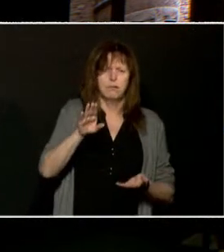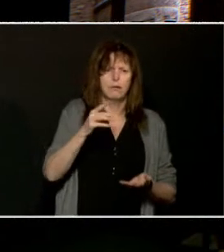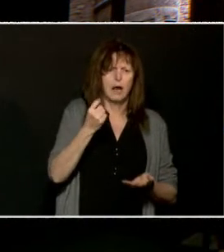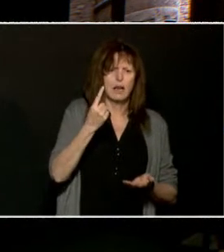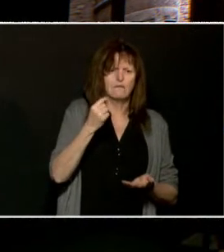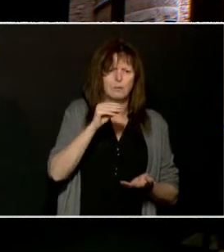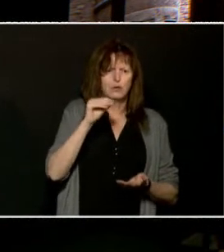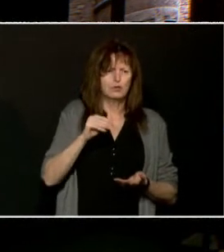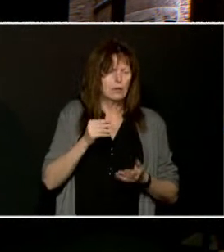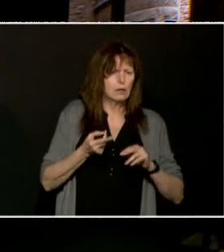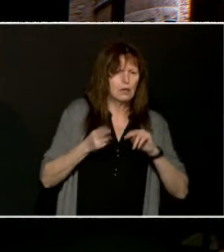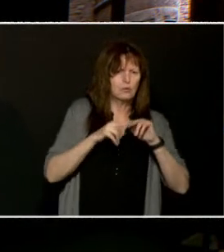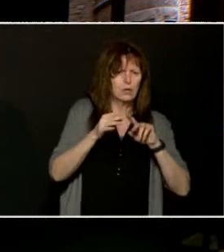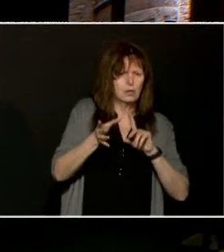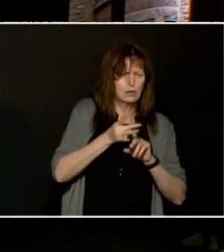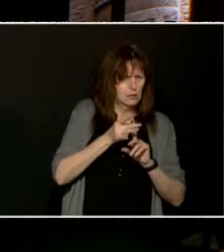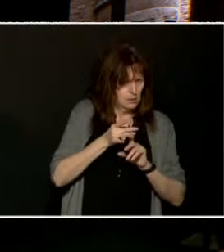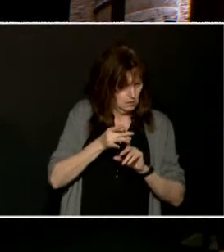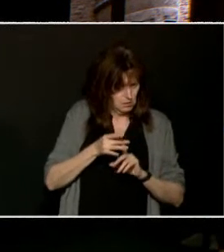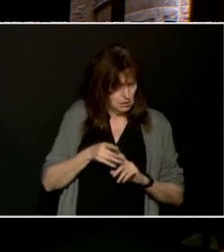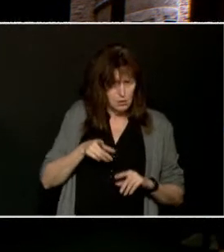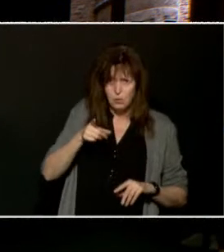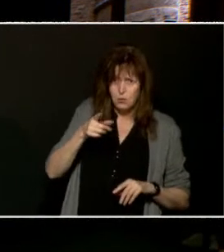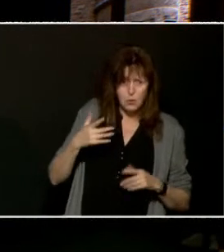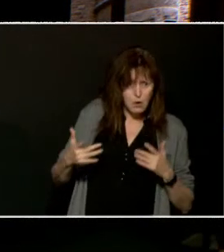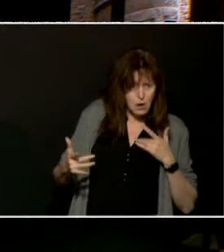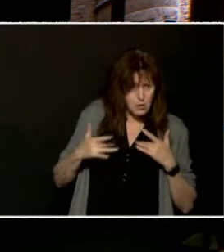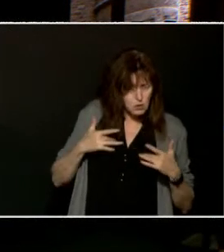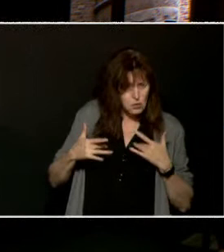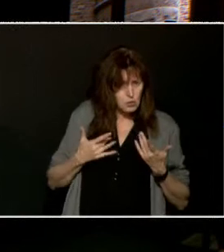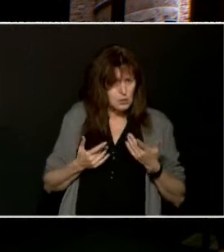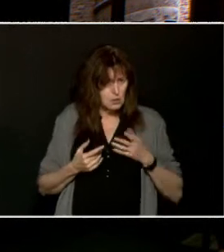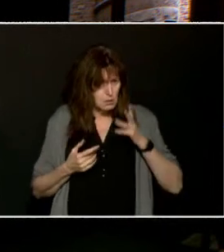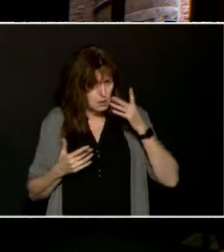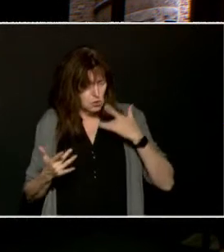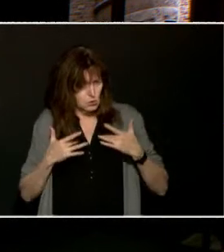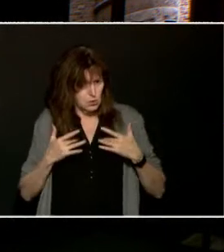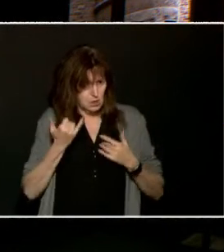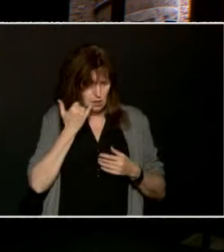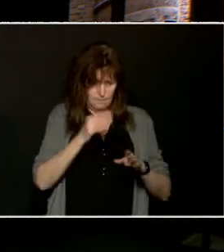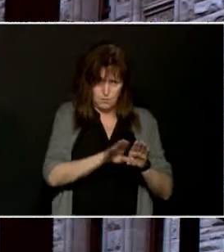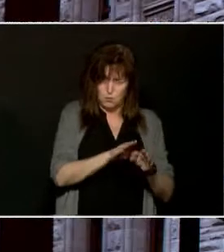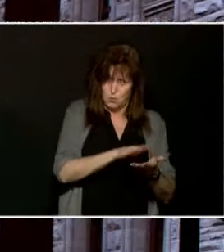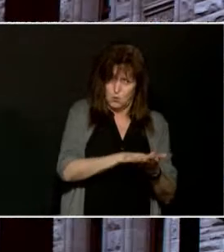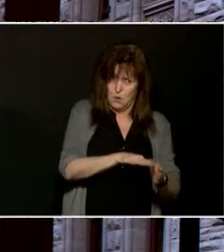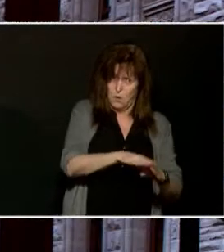how concerned are you, and how concerned should parents be about that?